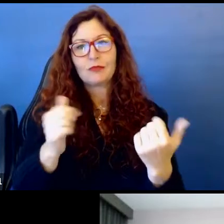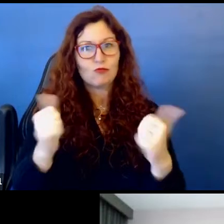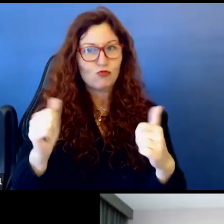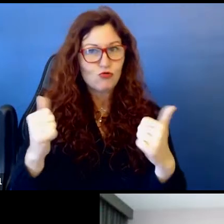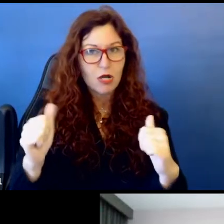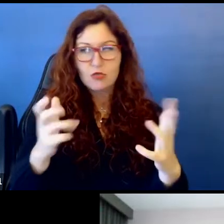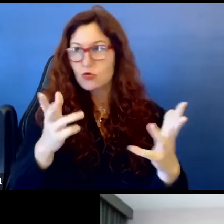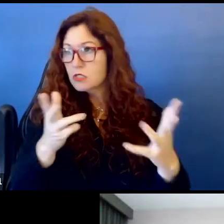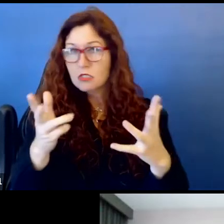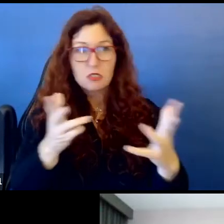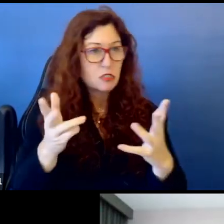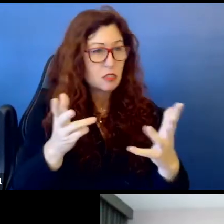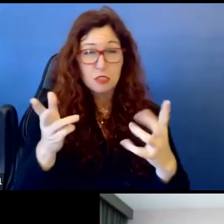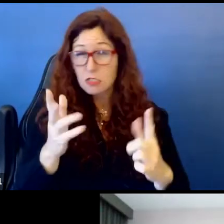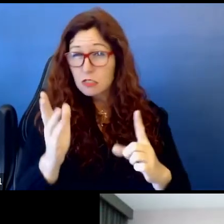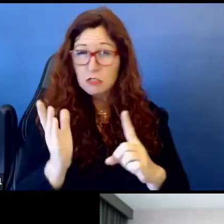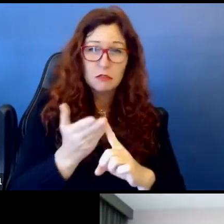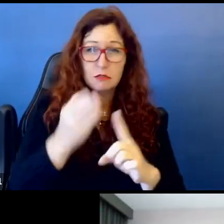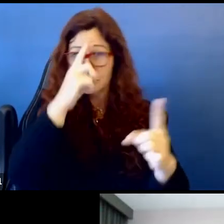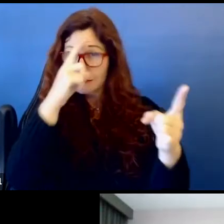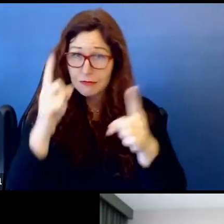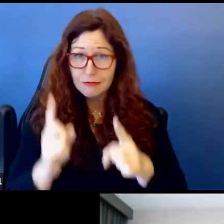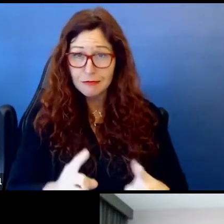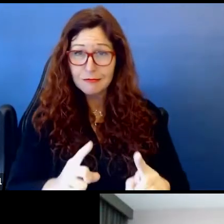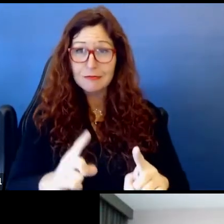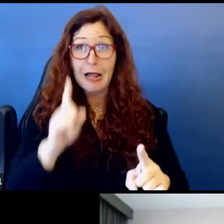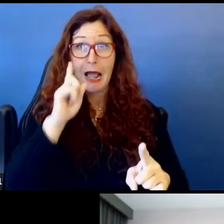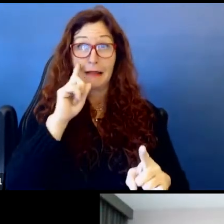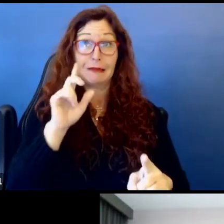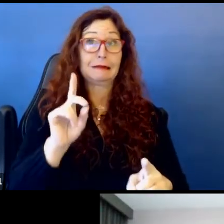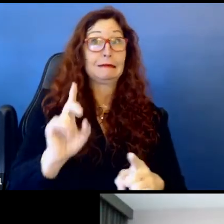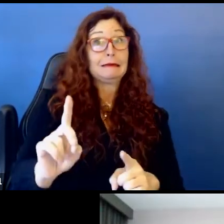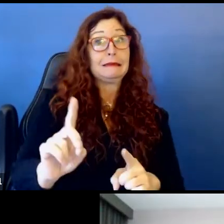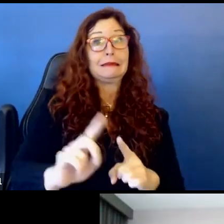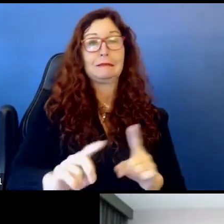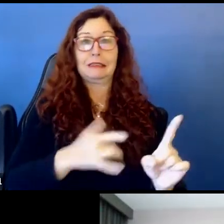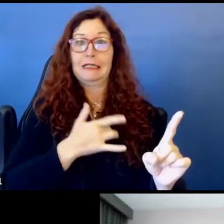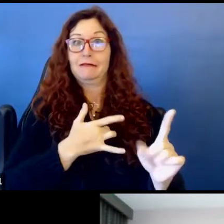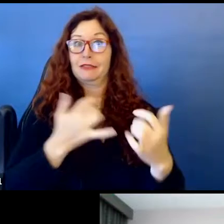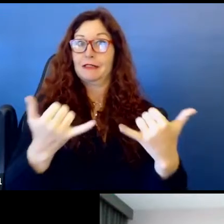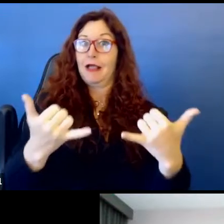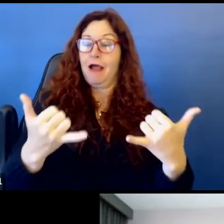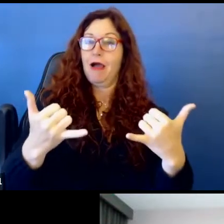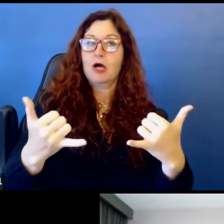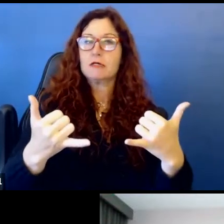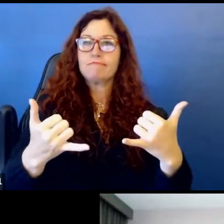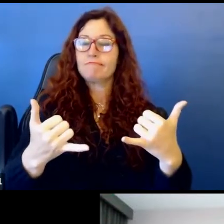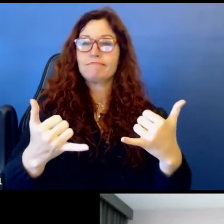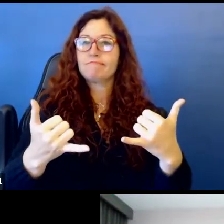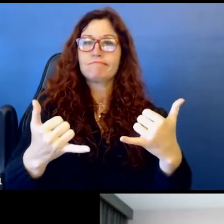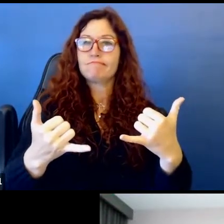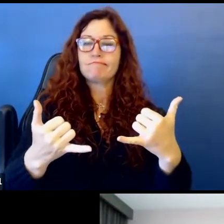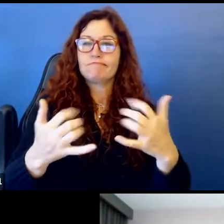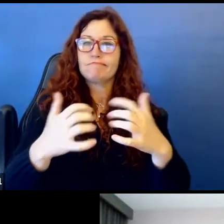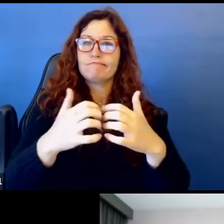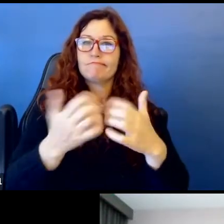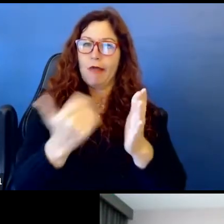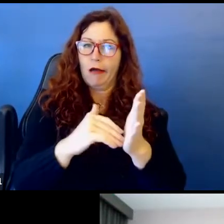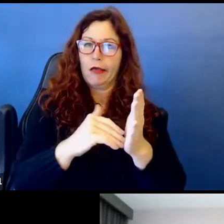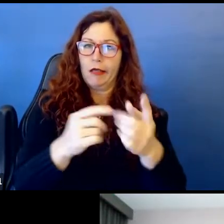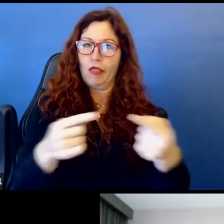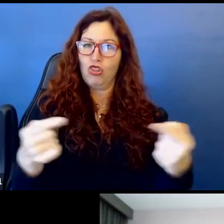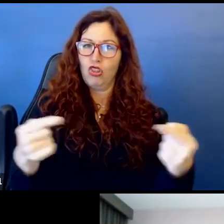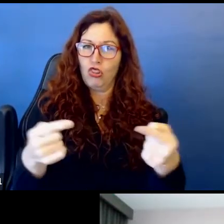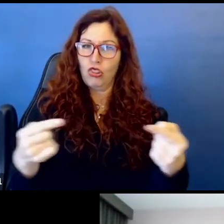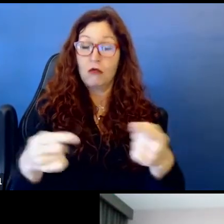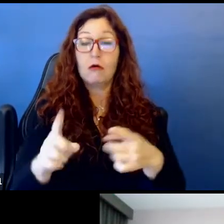and i think the two agencies were successful but now i fear that there there might be some backsliding in that area so whether it's that issue or any